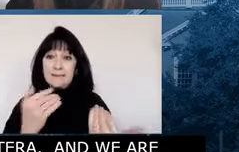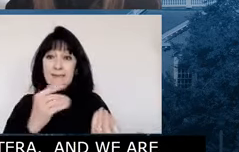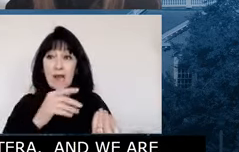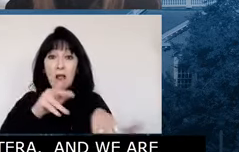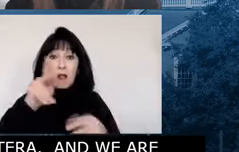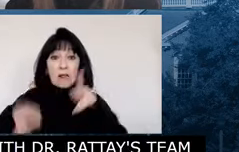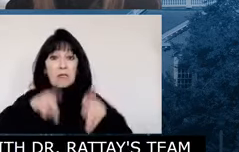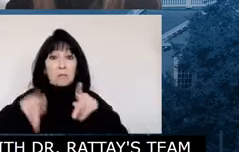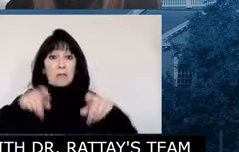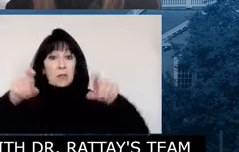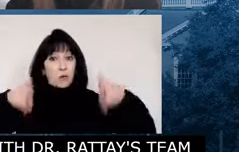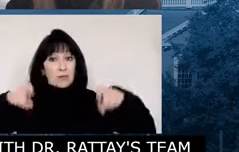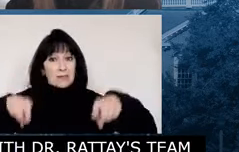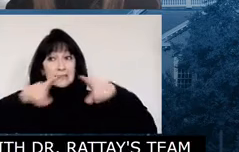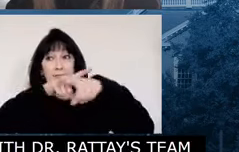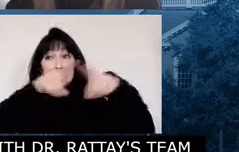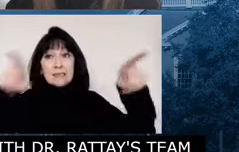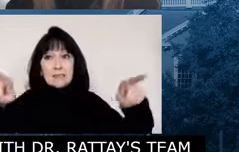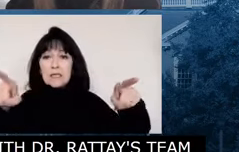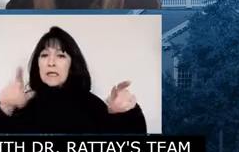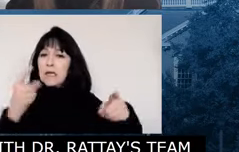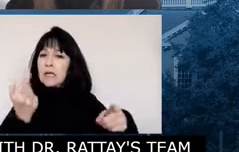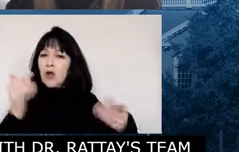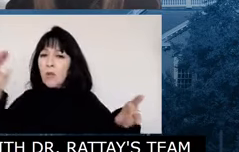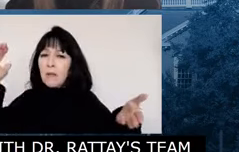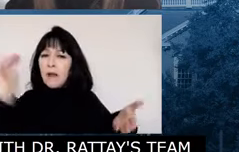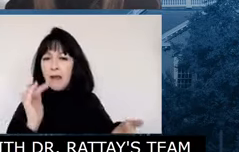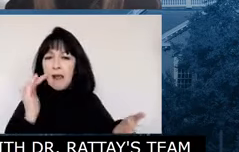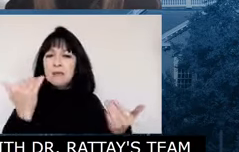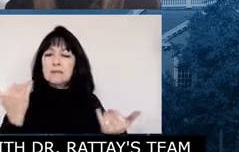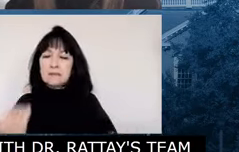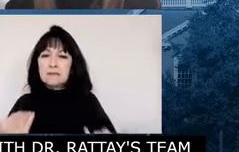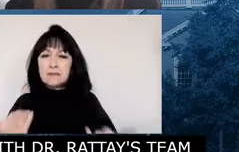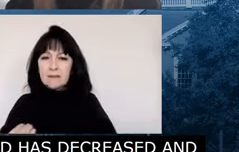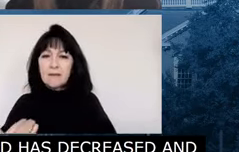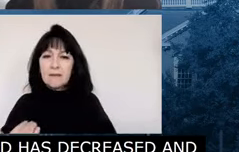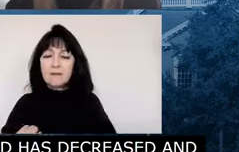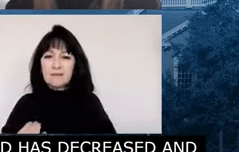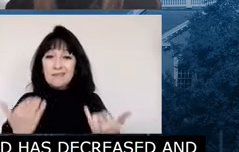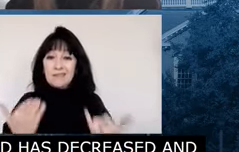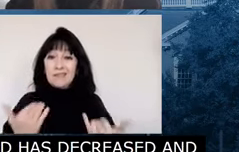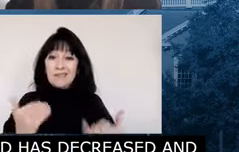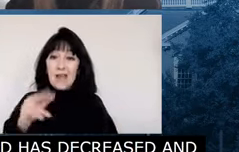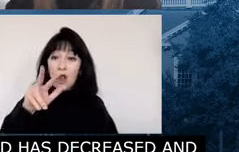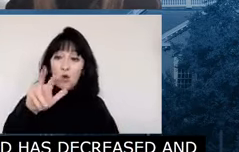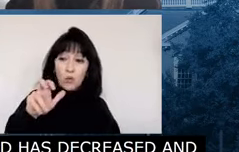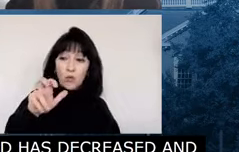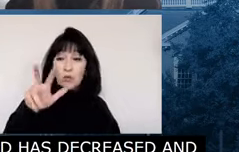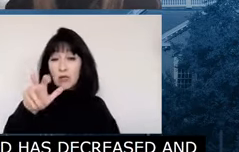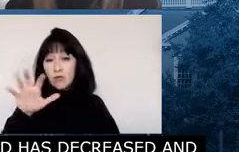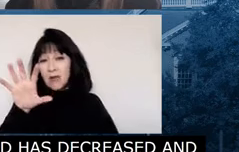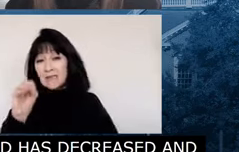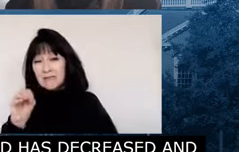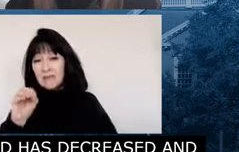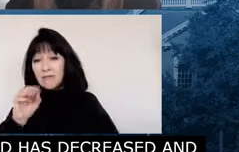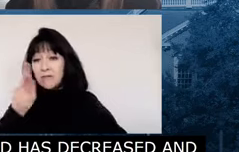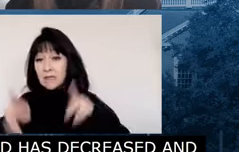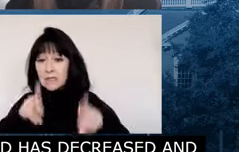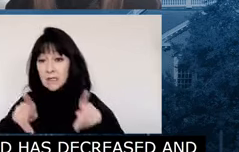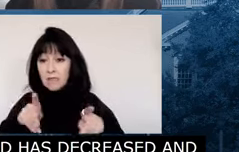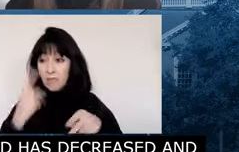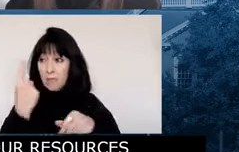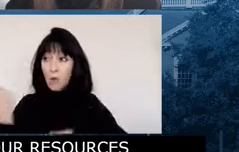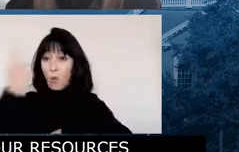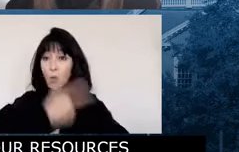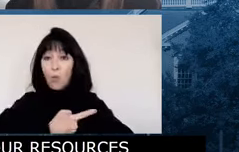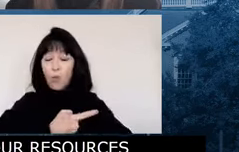think we have to make sure we utilize our resources correctly, and having only 350 people that go through a day, we could reallocate those